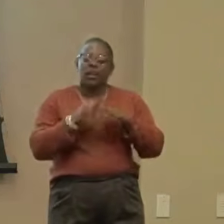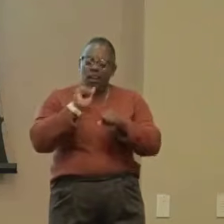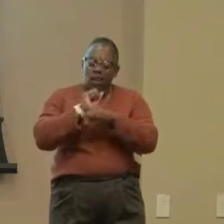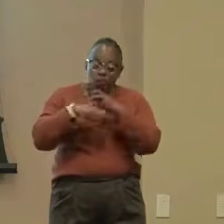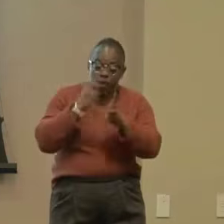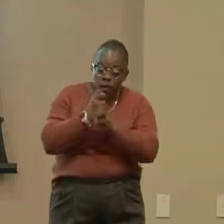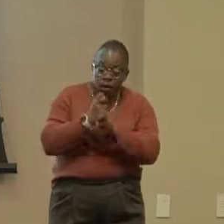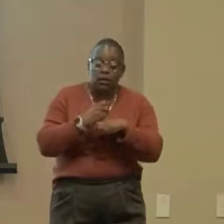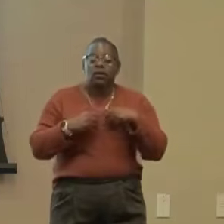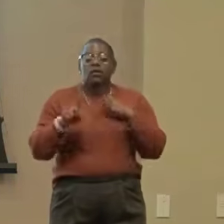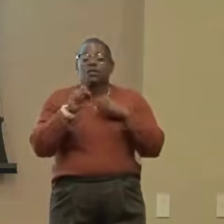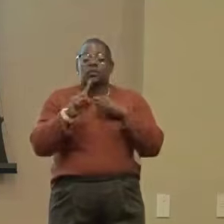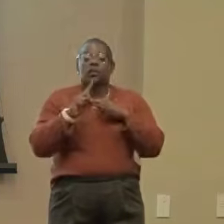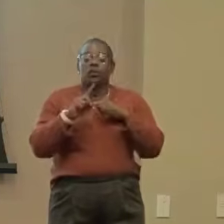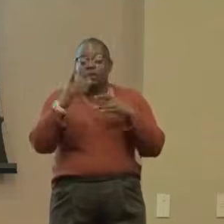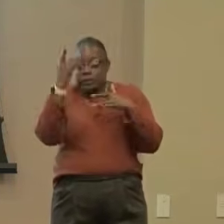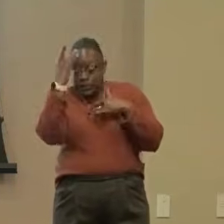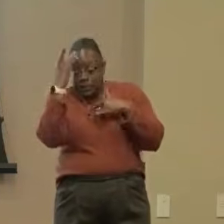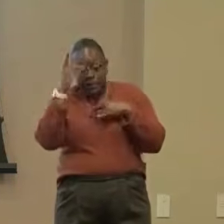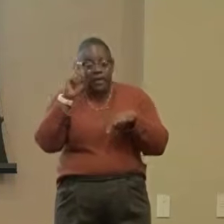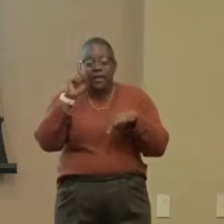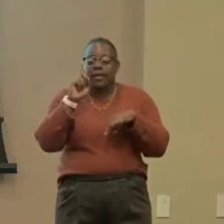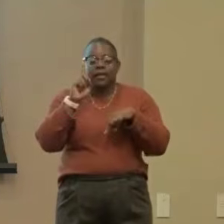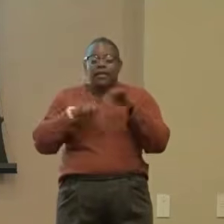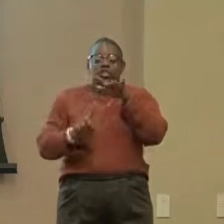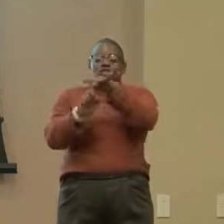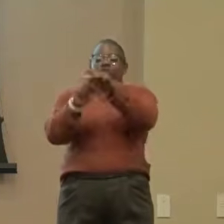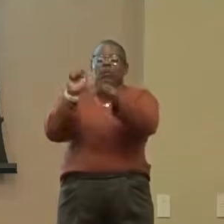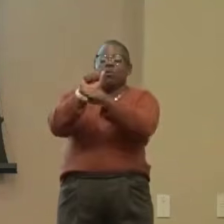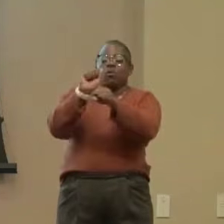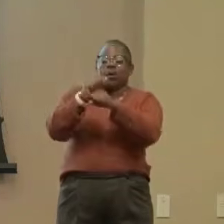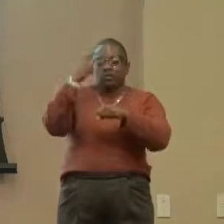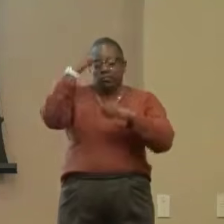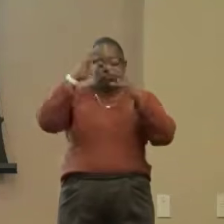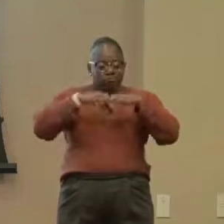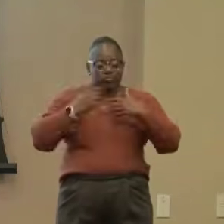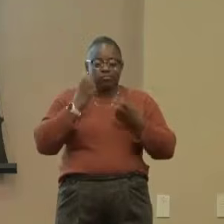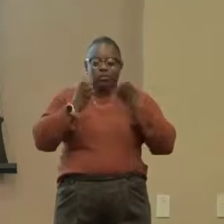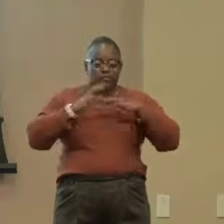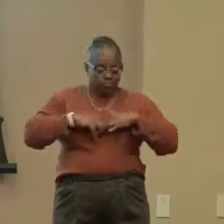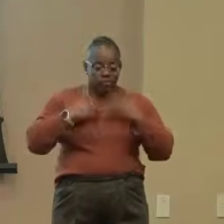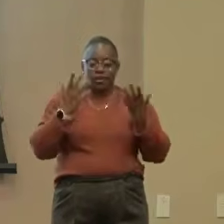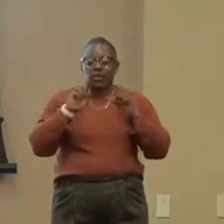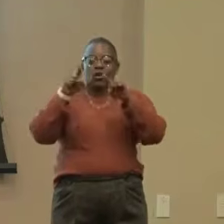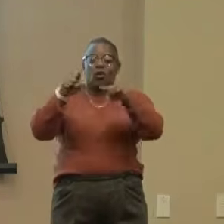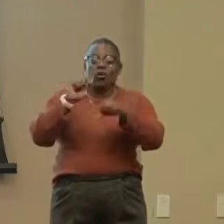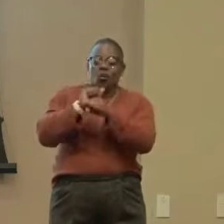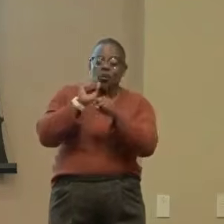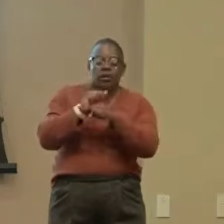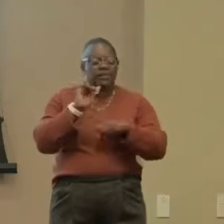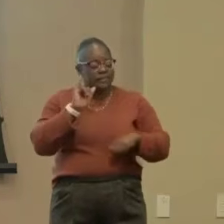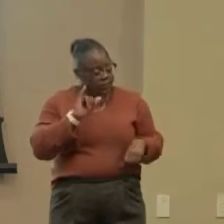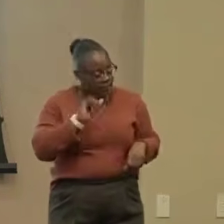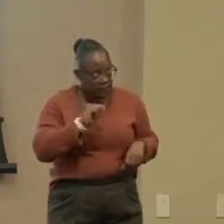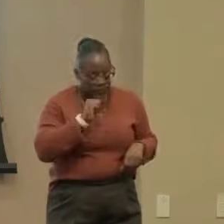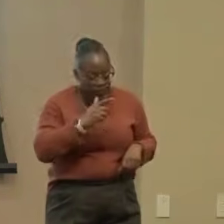when those days did come, when I was sick or couldn't make it physically, emotionally, mentally, whatever that was, they could see